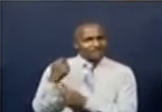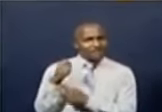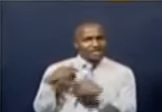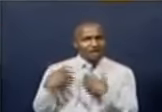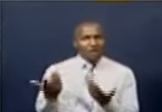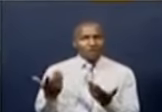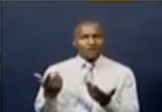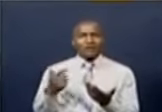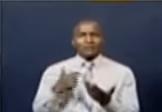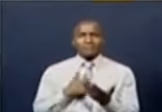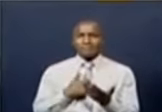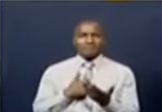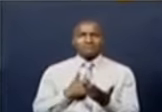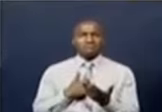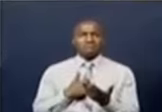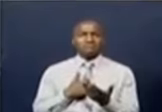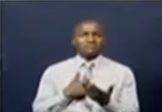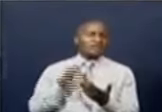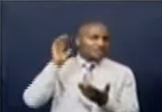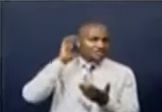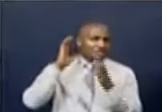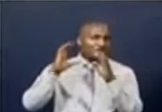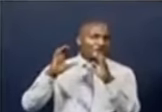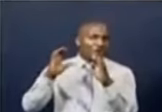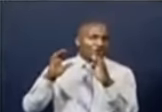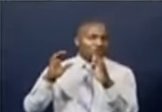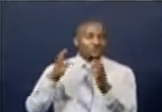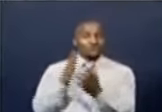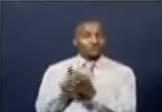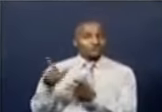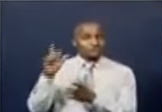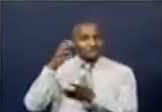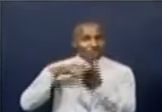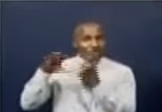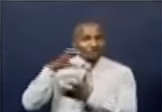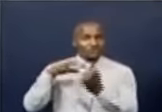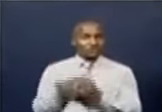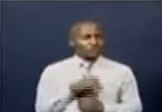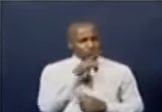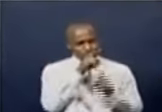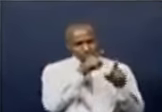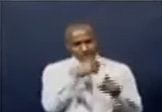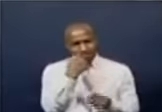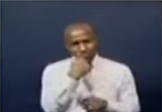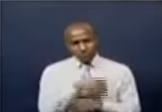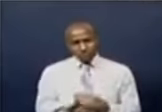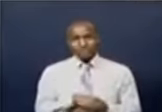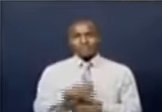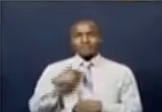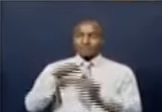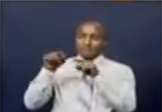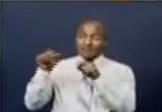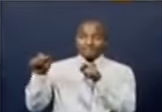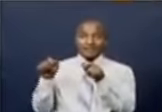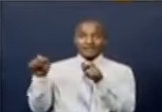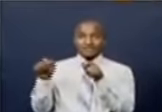follow the coach's advice, or what do I do? So they're in sort of confusion state. Who do you blame for this? I'll blame the management.